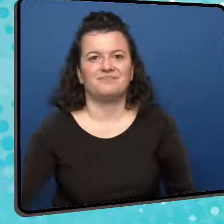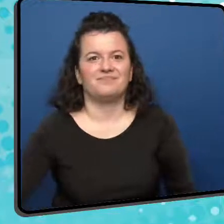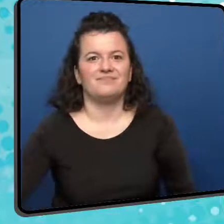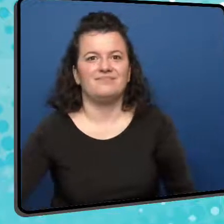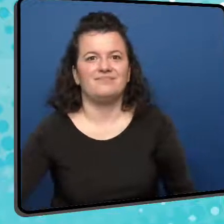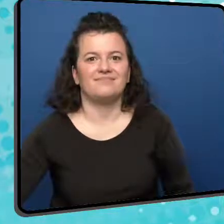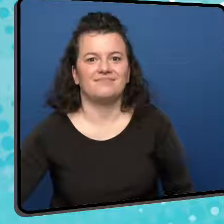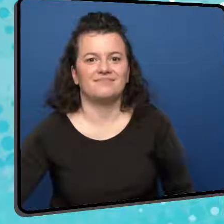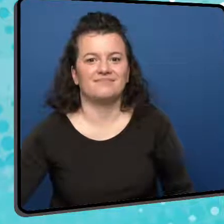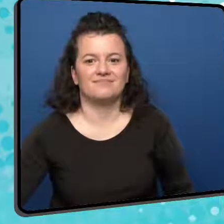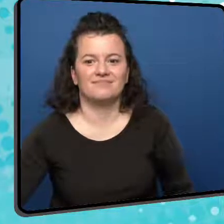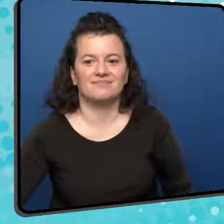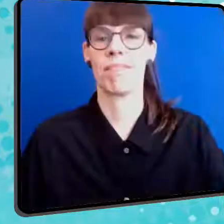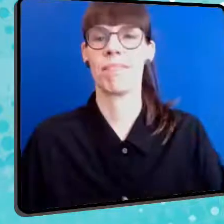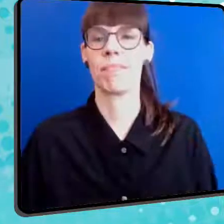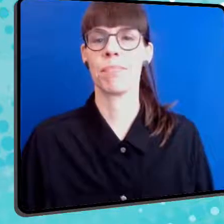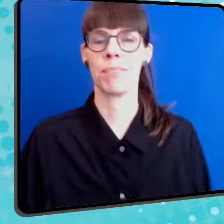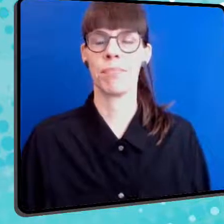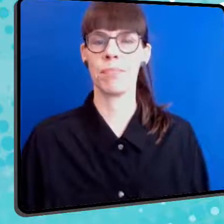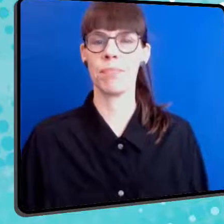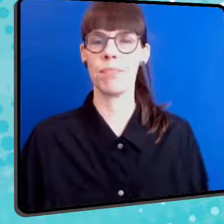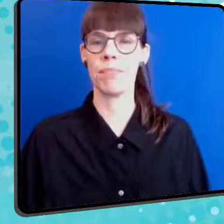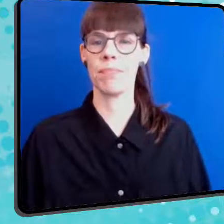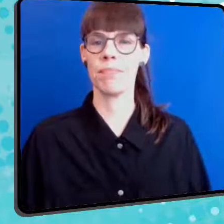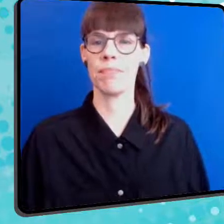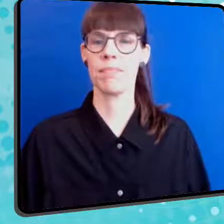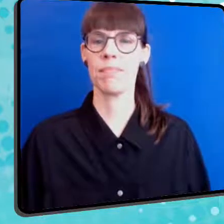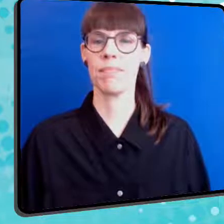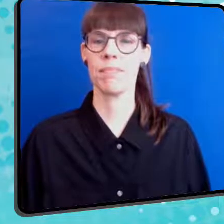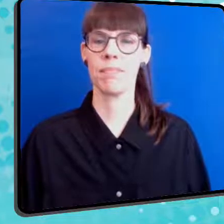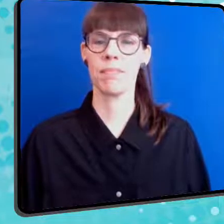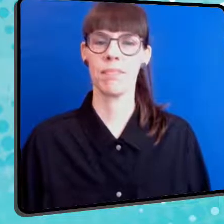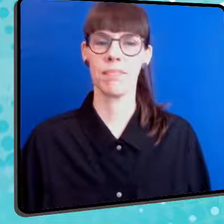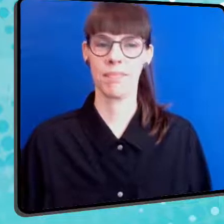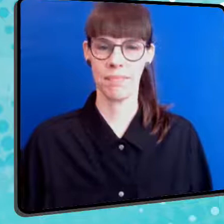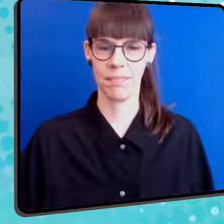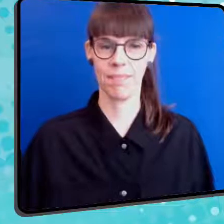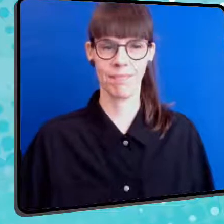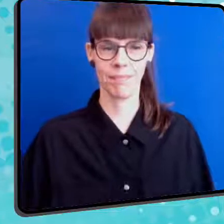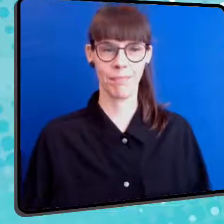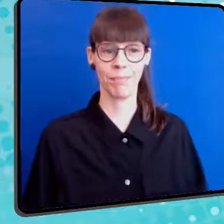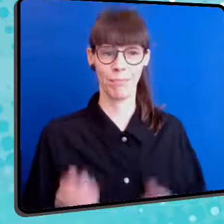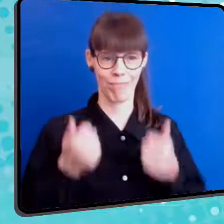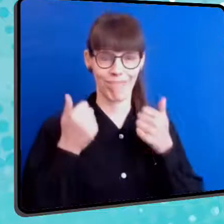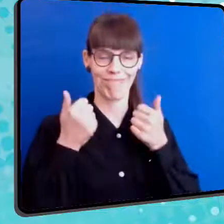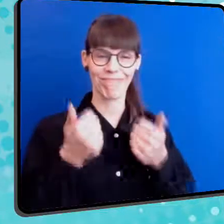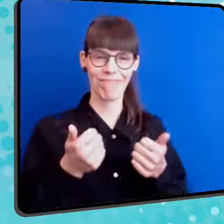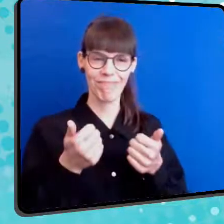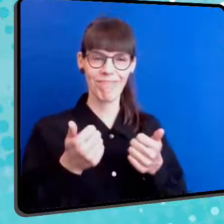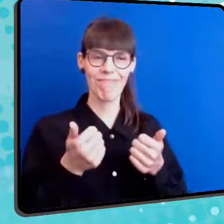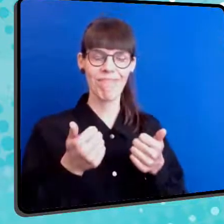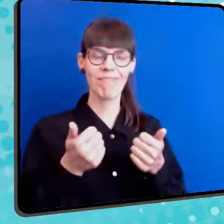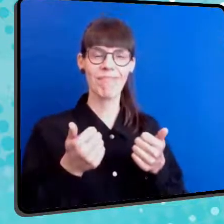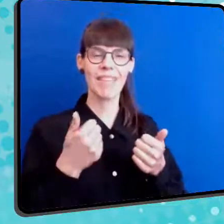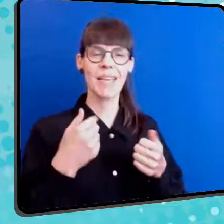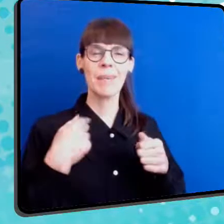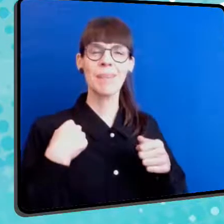Yeah, that was good. So I'm also wondering, what is the last skill you have